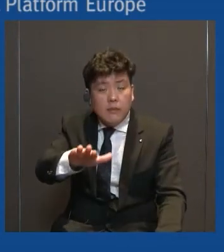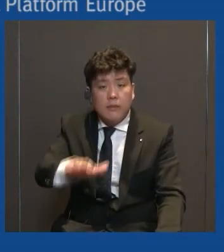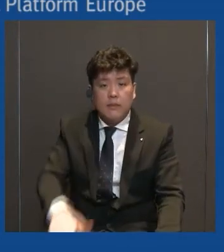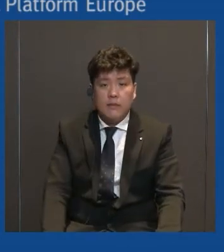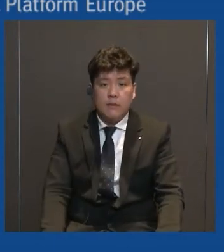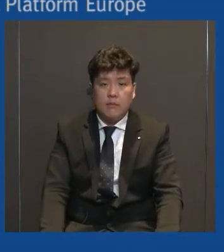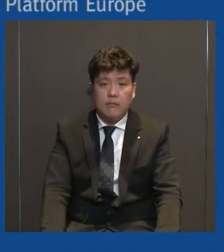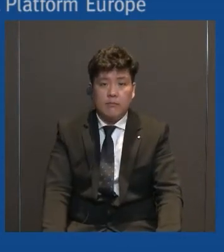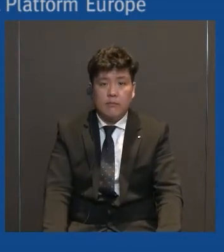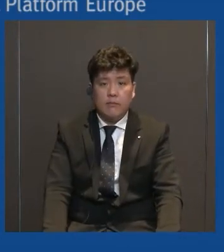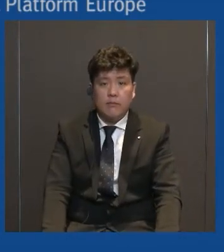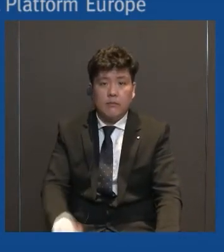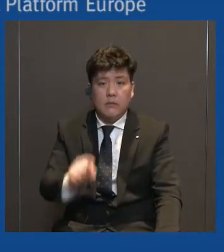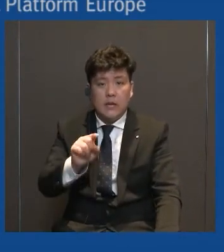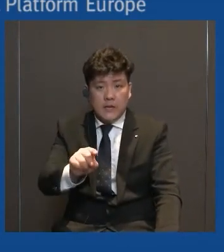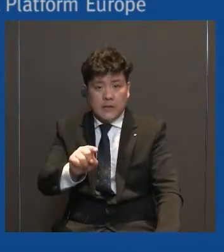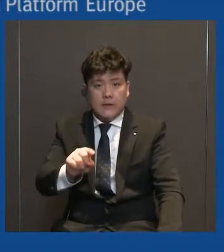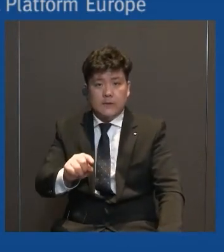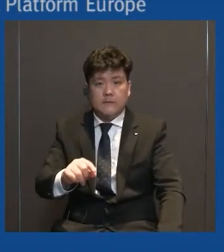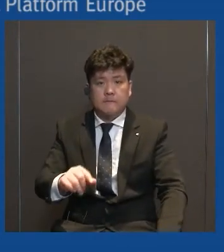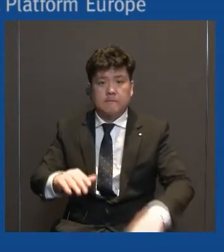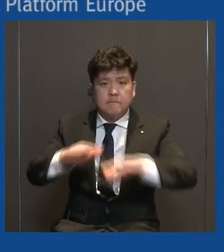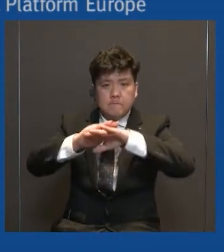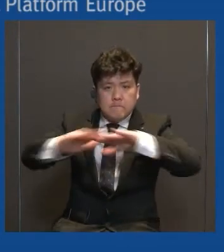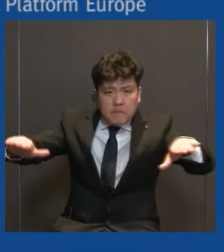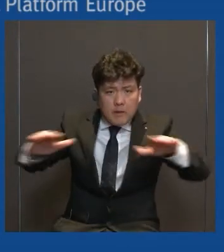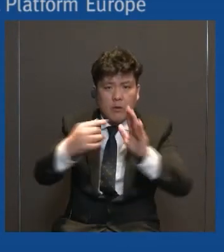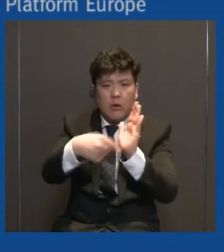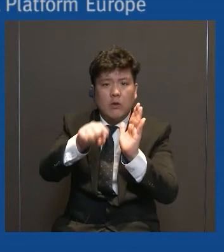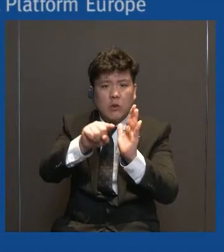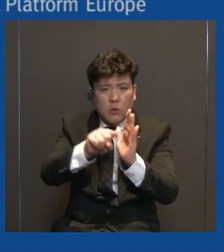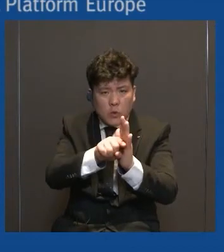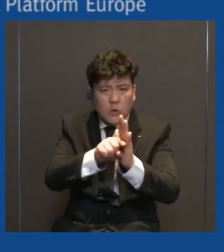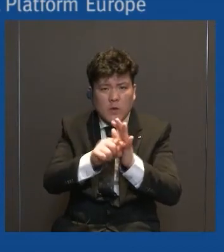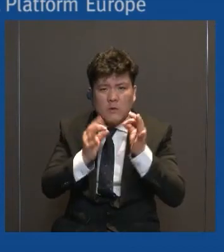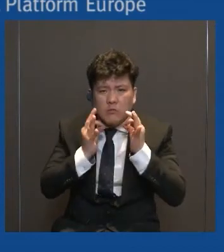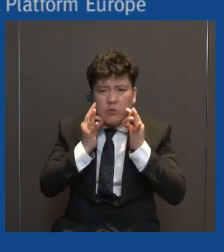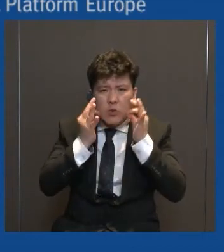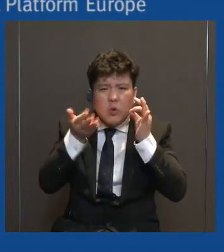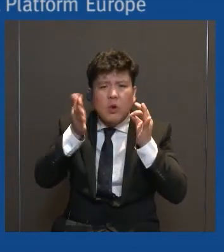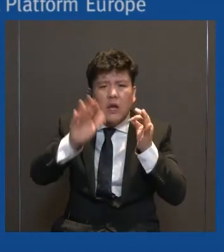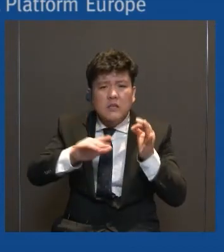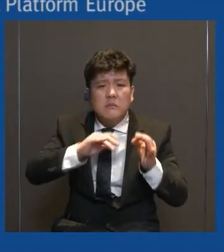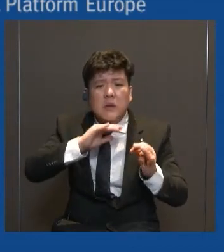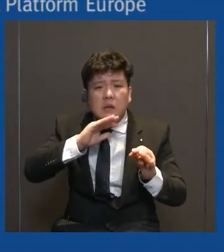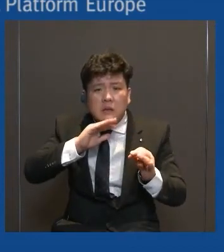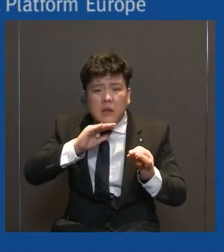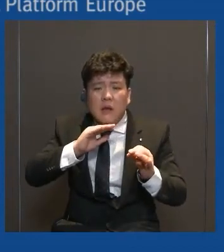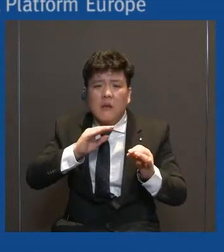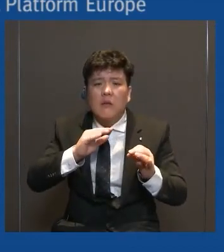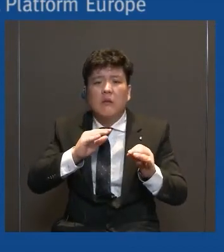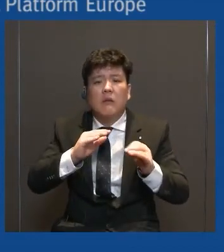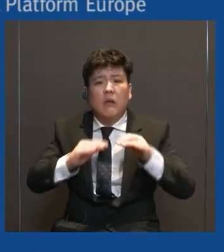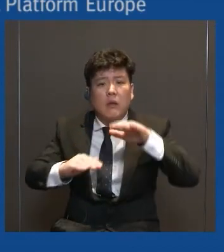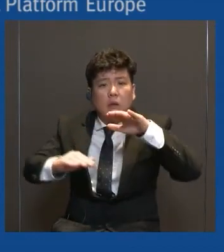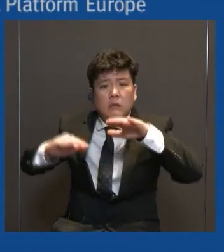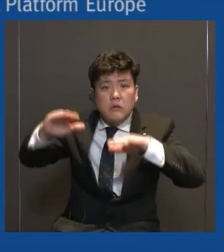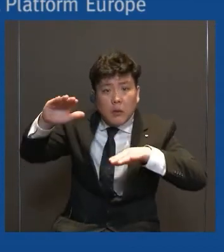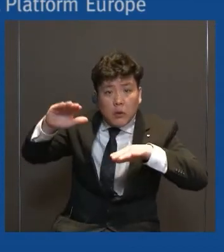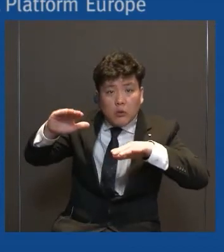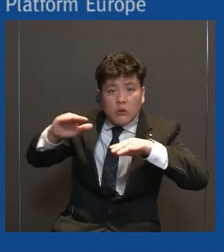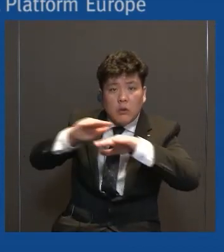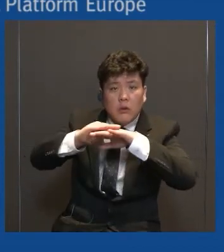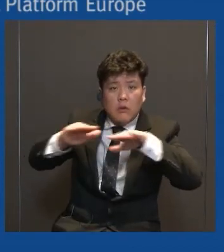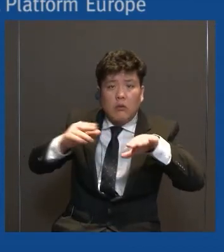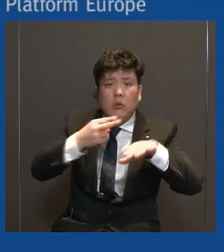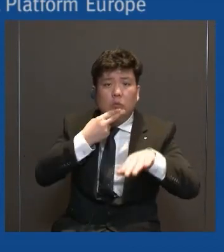and ageism and needs to be rectified, as others have reiterated. During the pandemic, only 3 EU member states consulted older